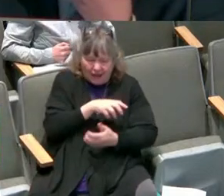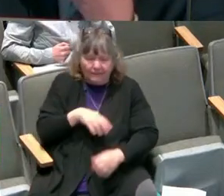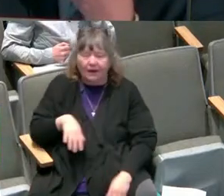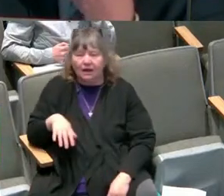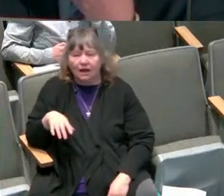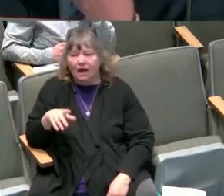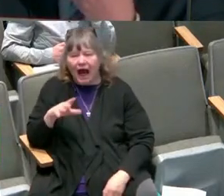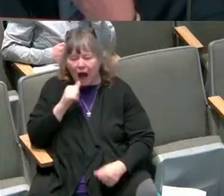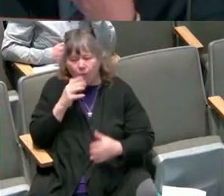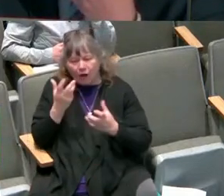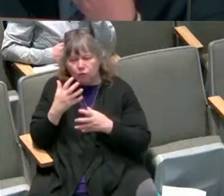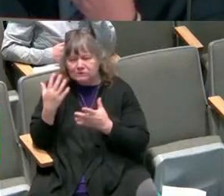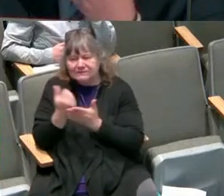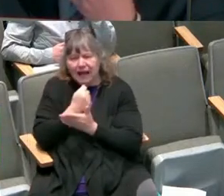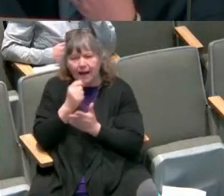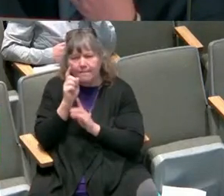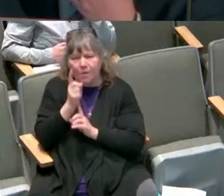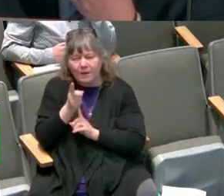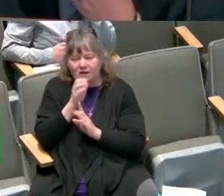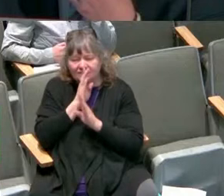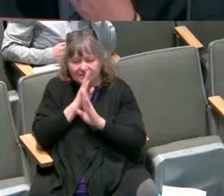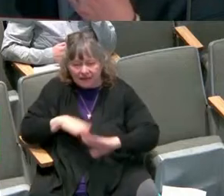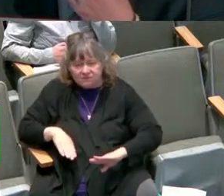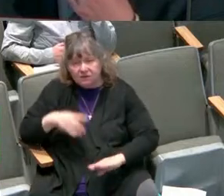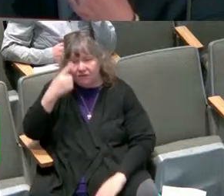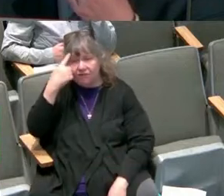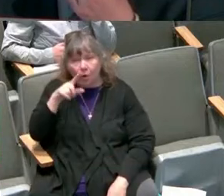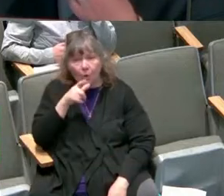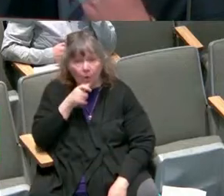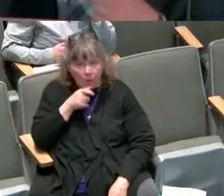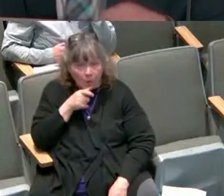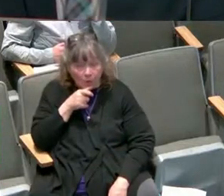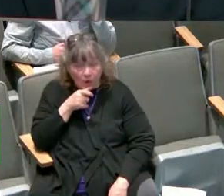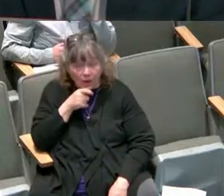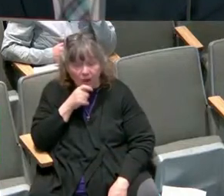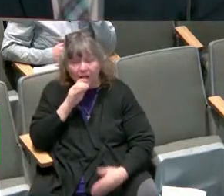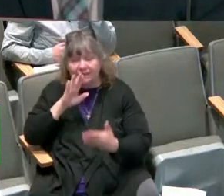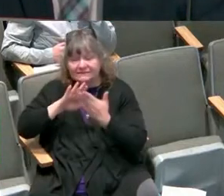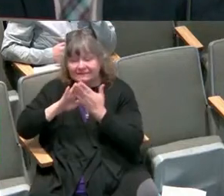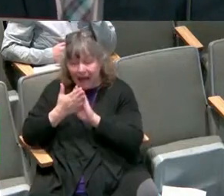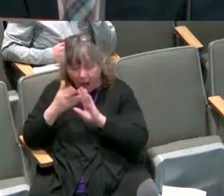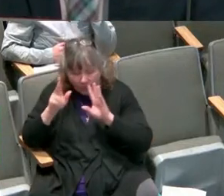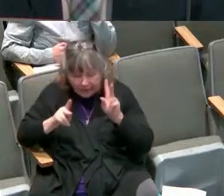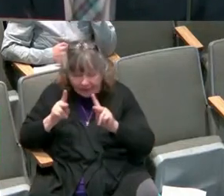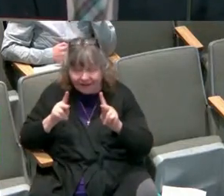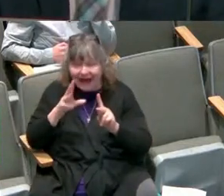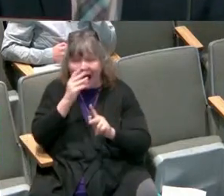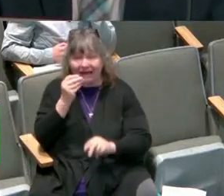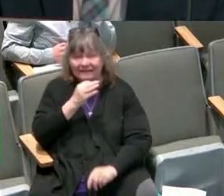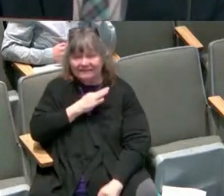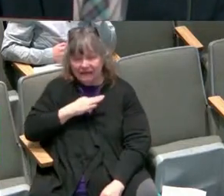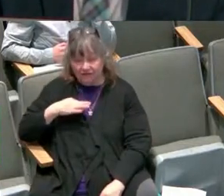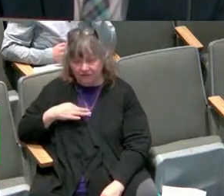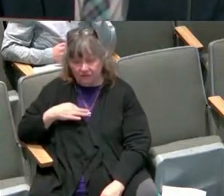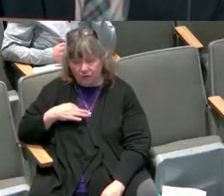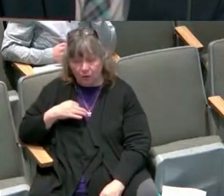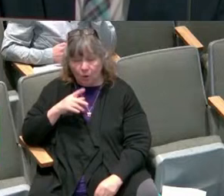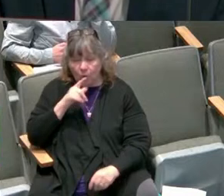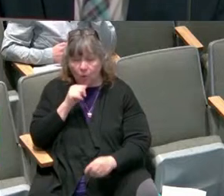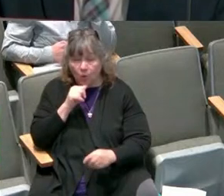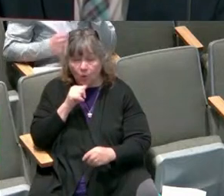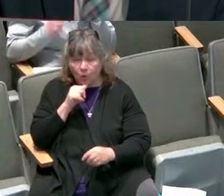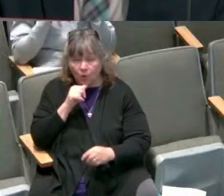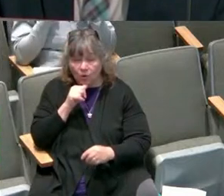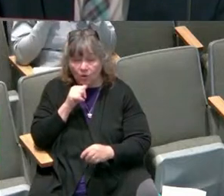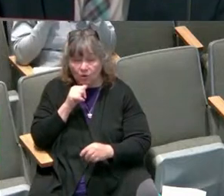I did want to take a moment of silence for those townspeople and staff who may have